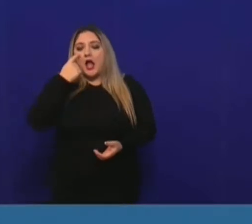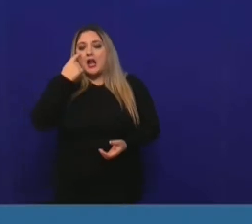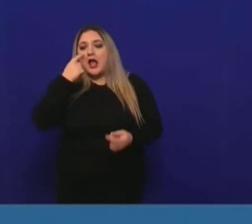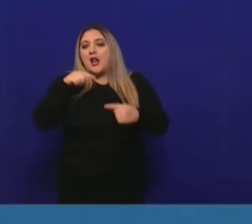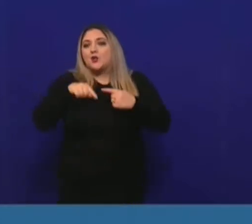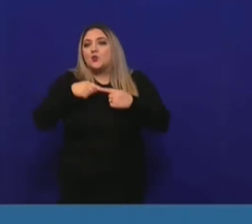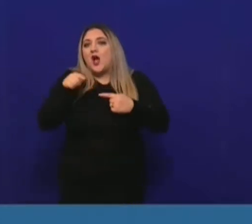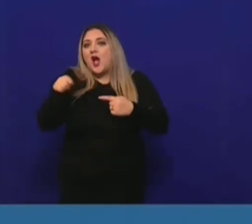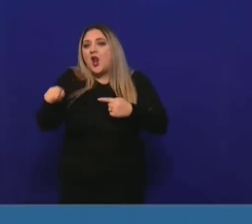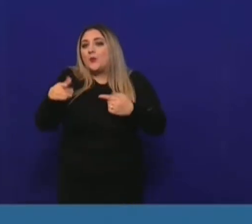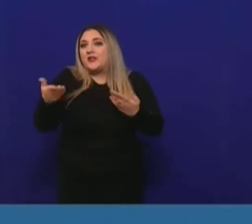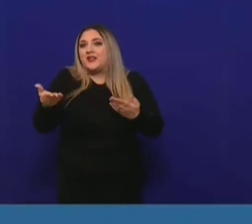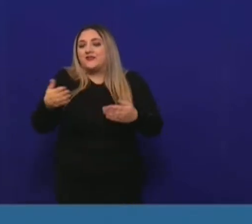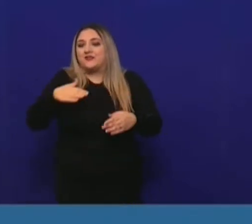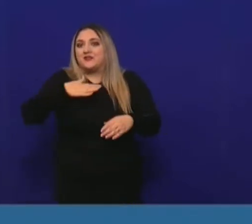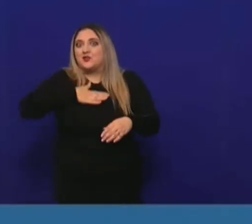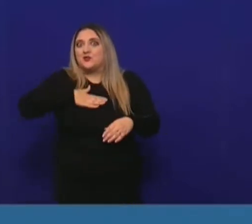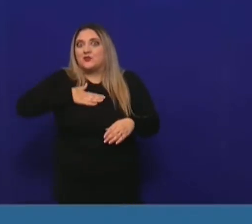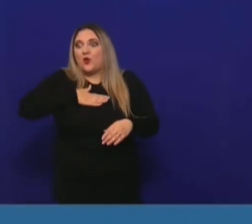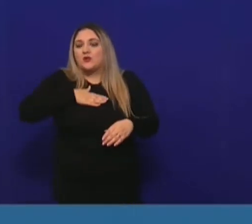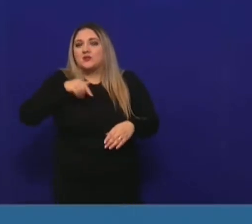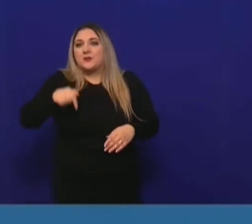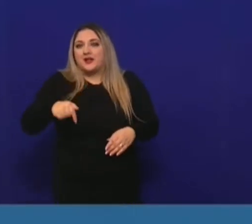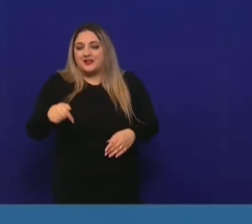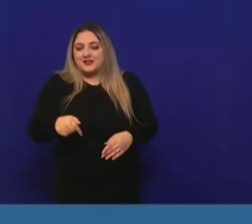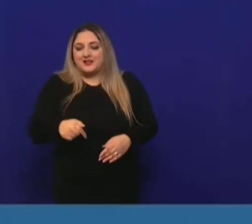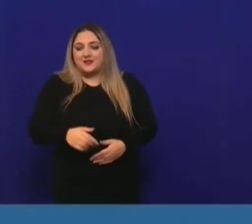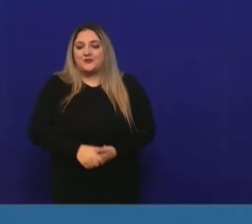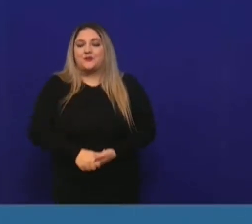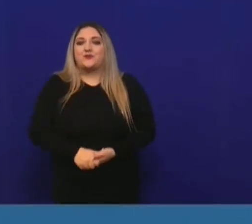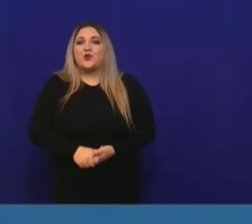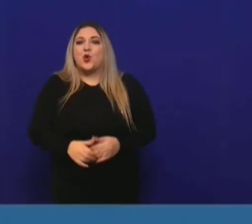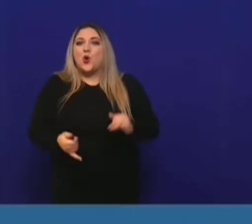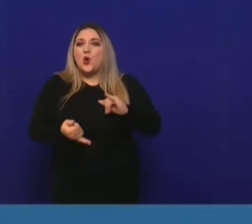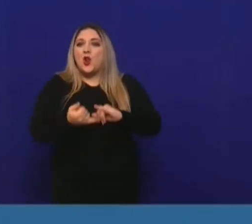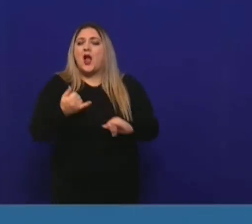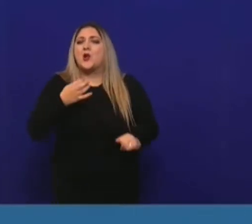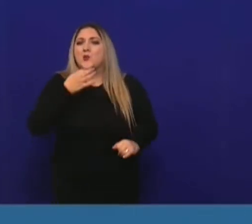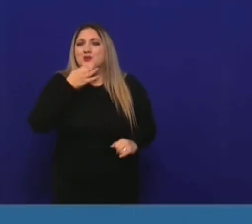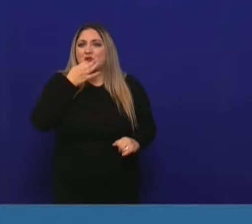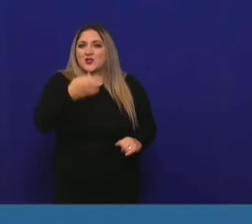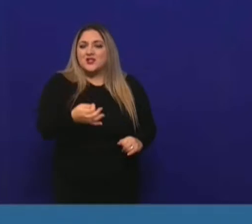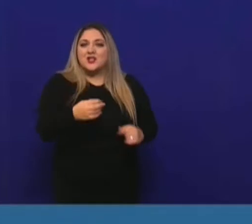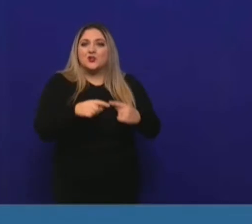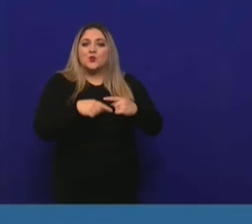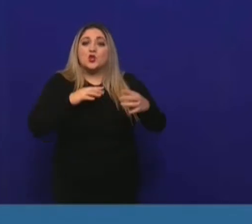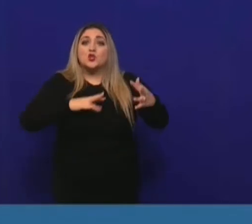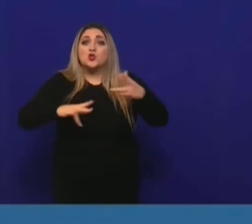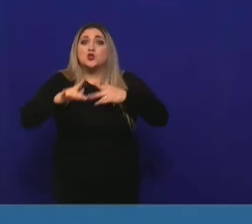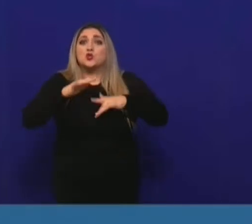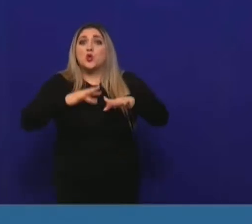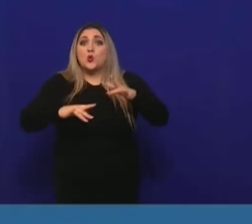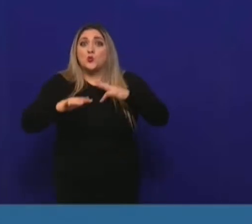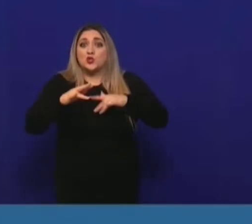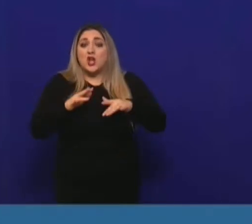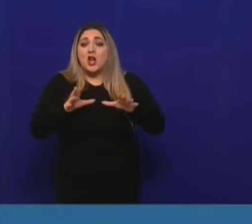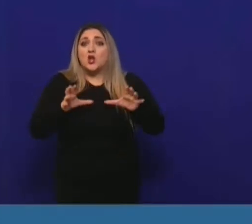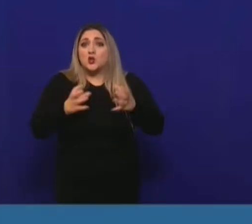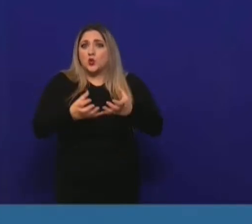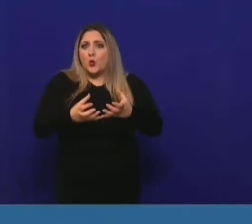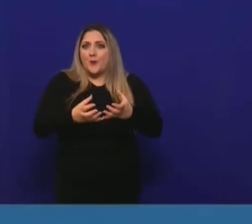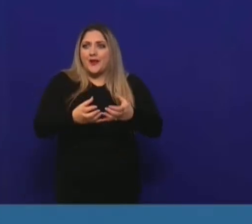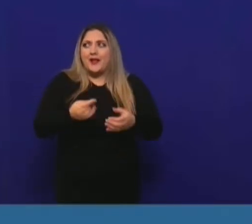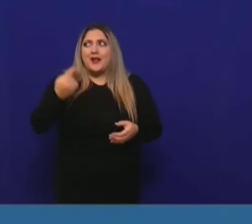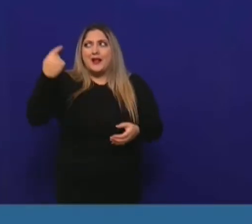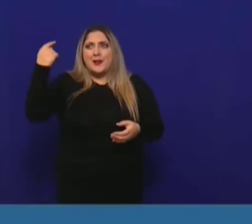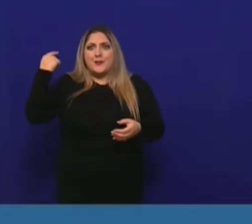are their conditions? And on the topic, my last question on the topic of social gatherings, what's your message to the Hamrun supporters who were filmed